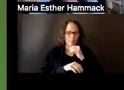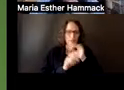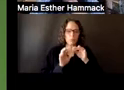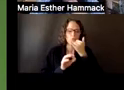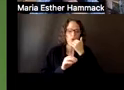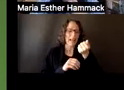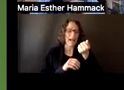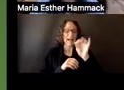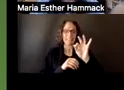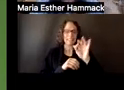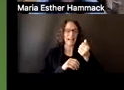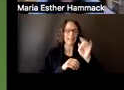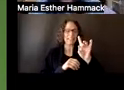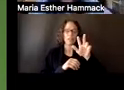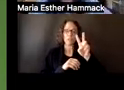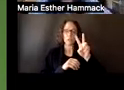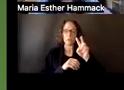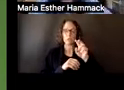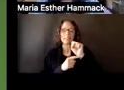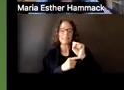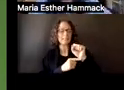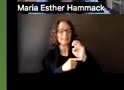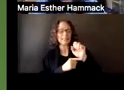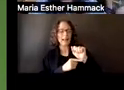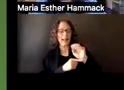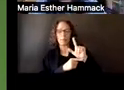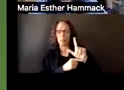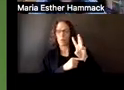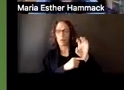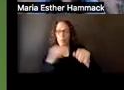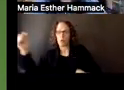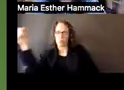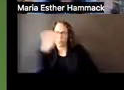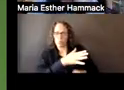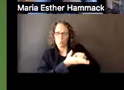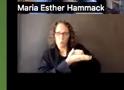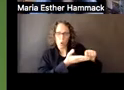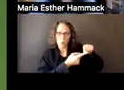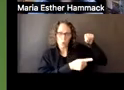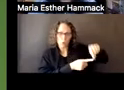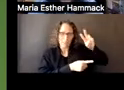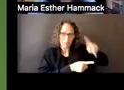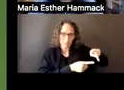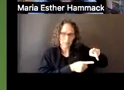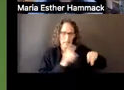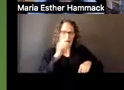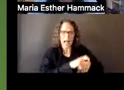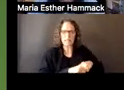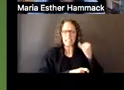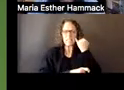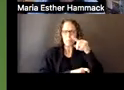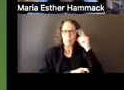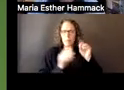1832, which is what prompted this response by Gomez Farias declaring that what Mexico had to offer. And so for